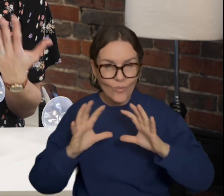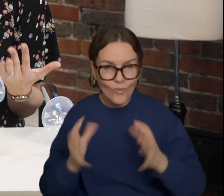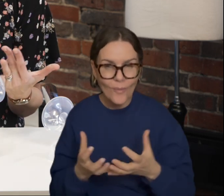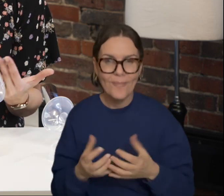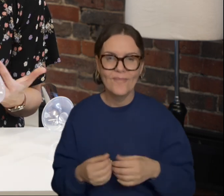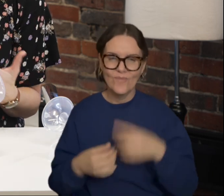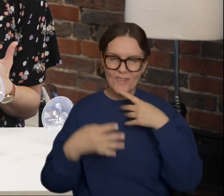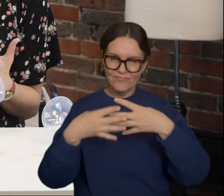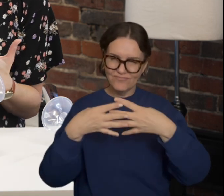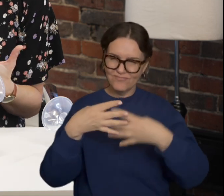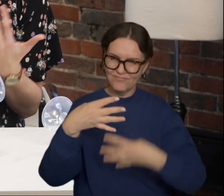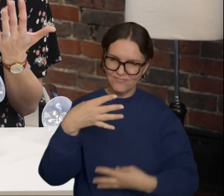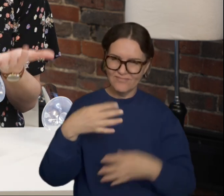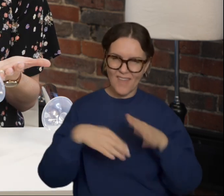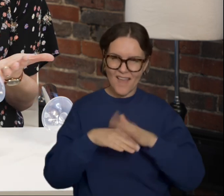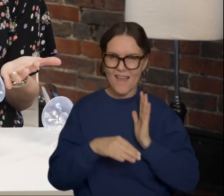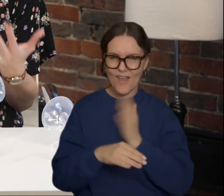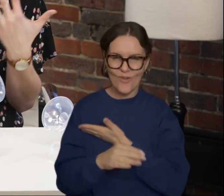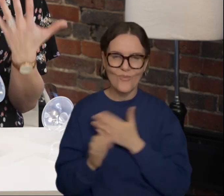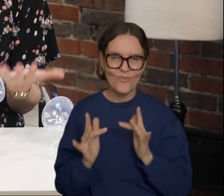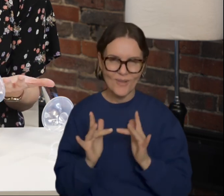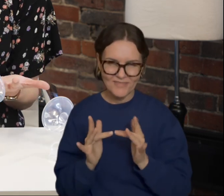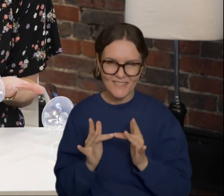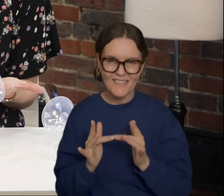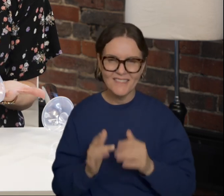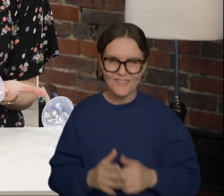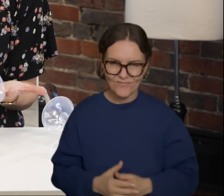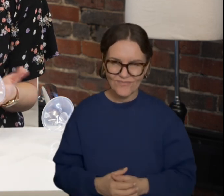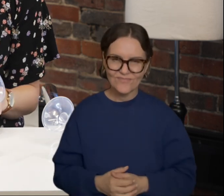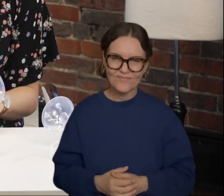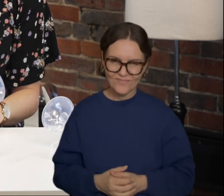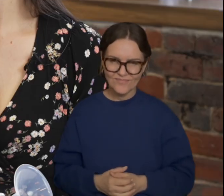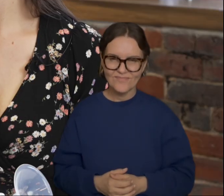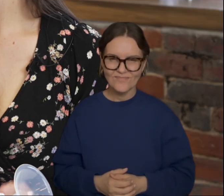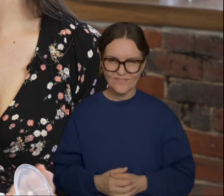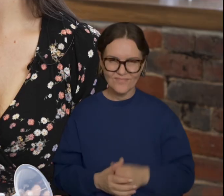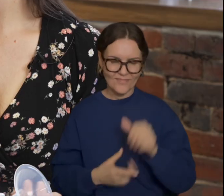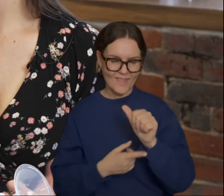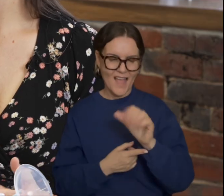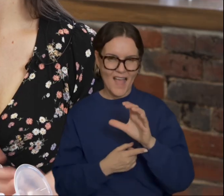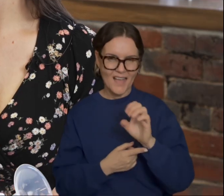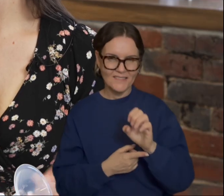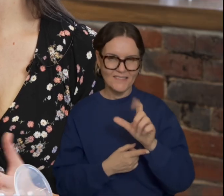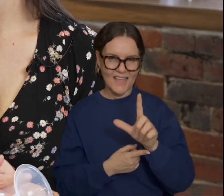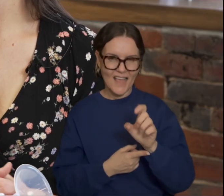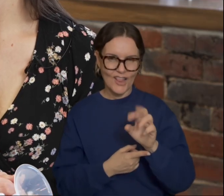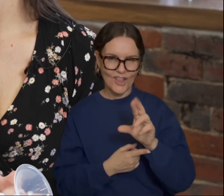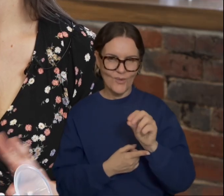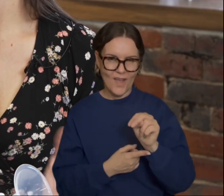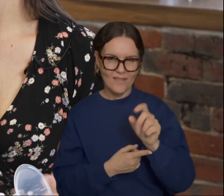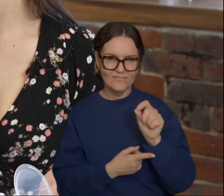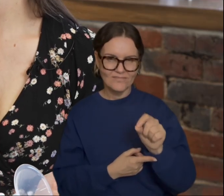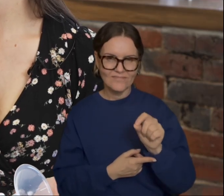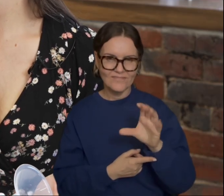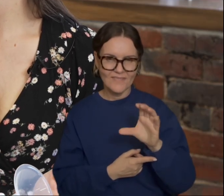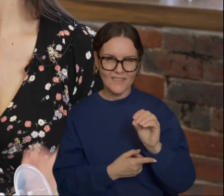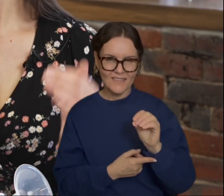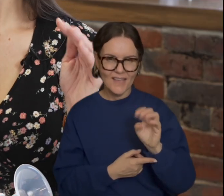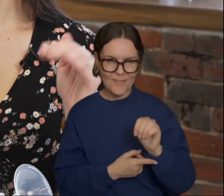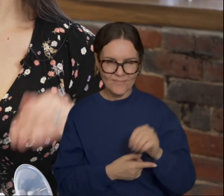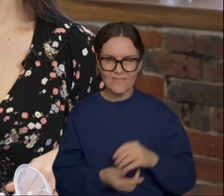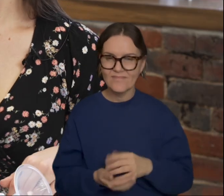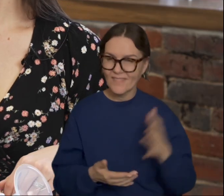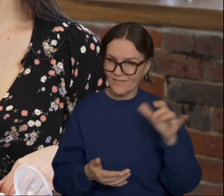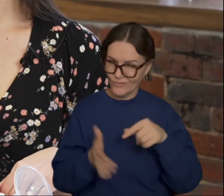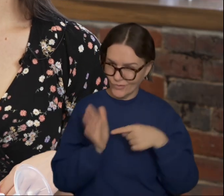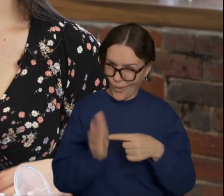talk about your return to work or your flange fit, because we mentioned how important that is. We also have a pumping support group and other things for you.